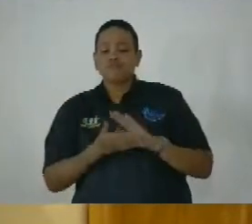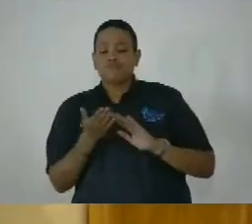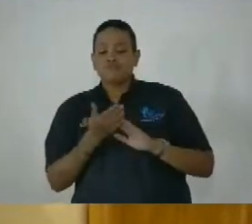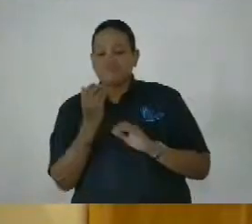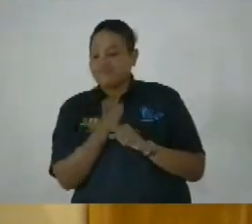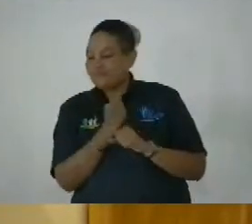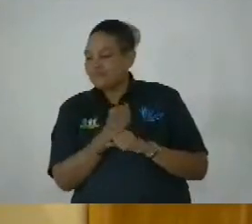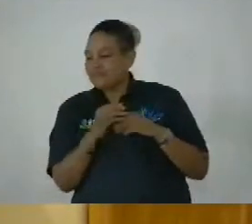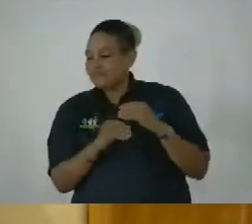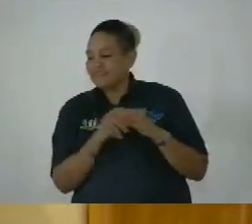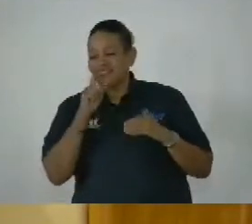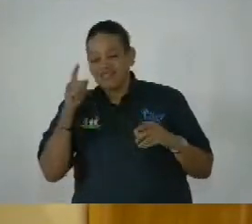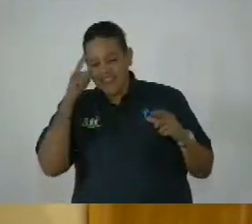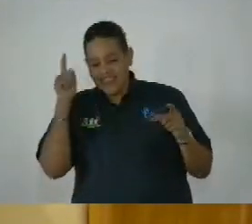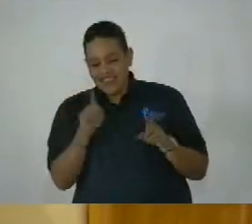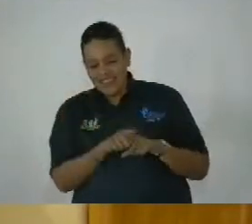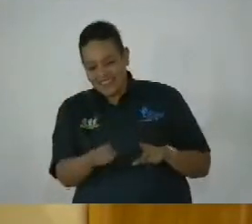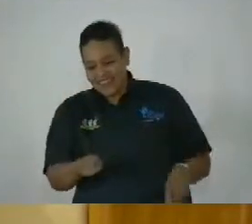work, you agree?